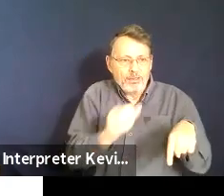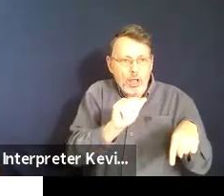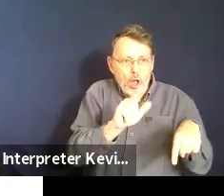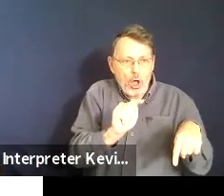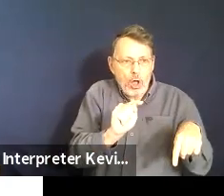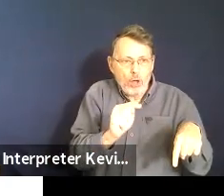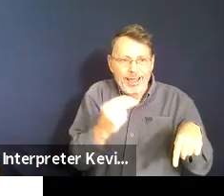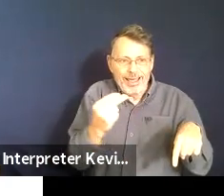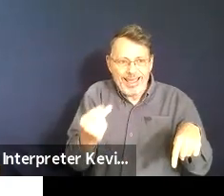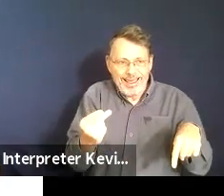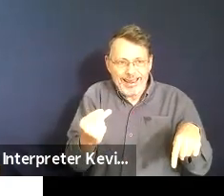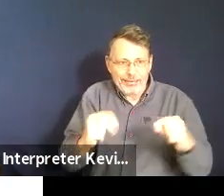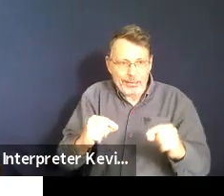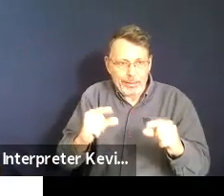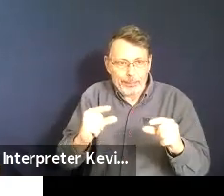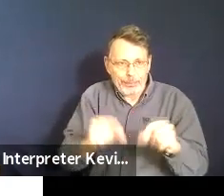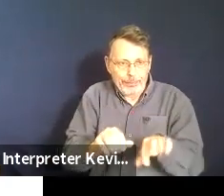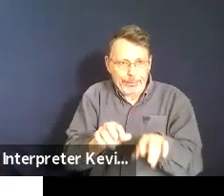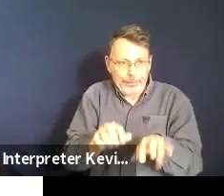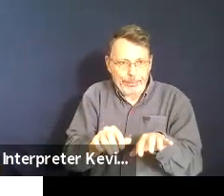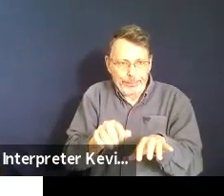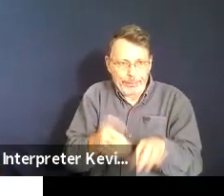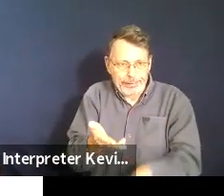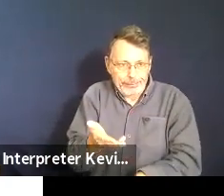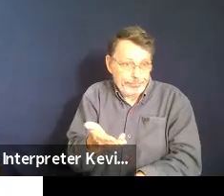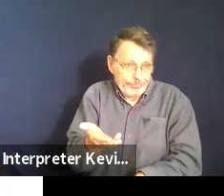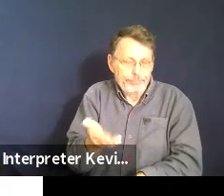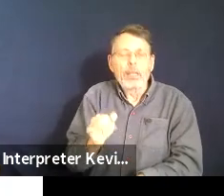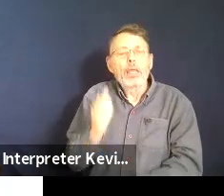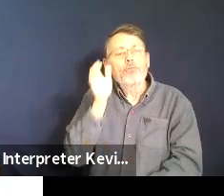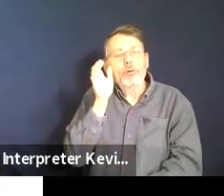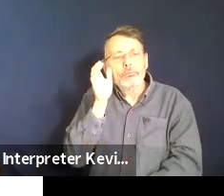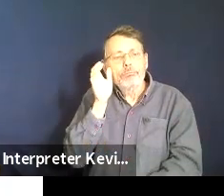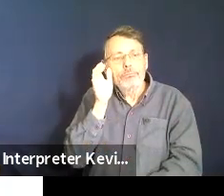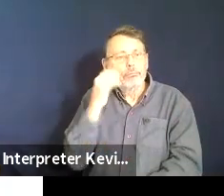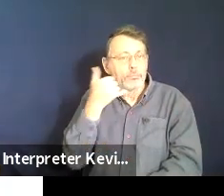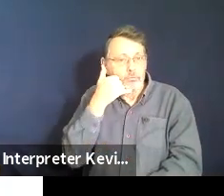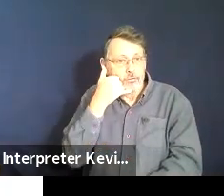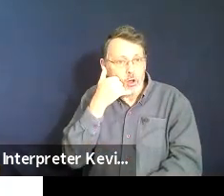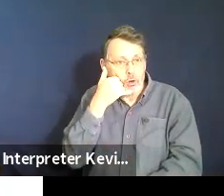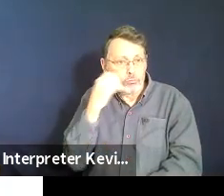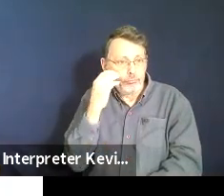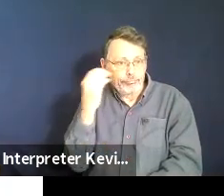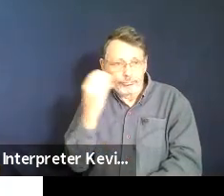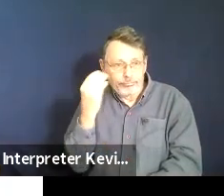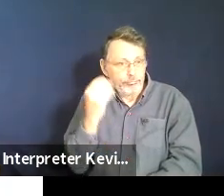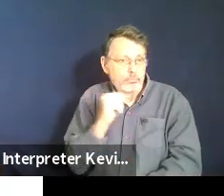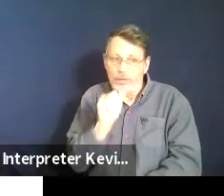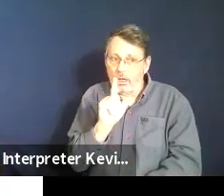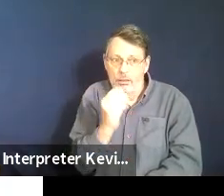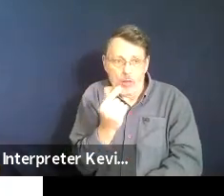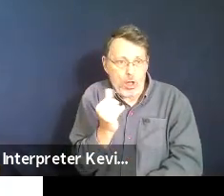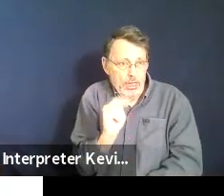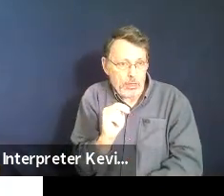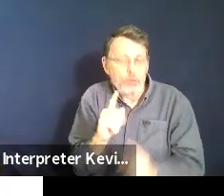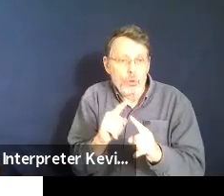the text in that chat area. If you are listening by phone and not logged into the webinar, you may ask